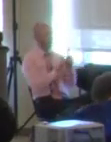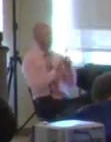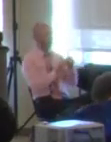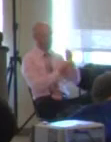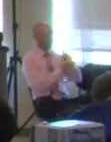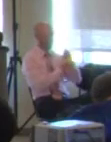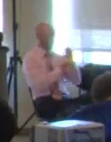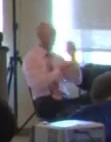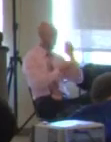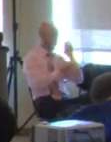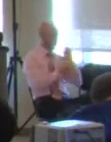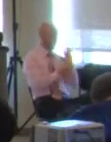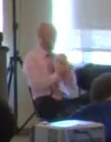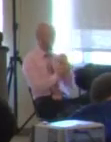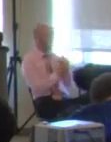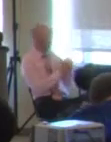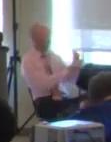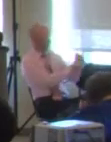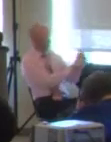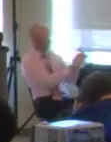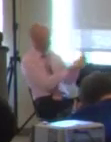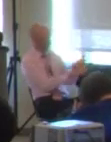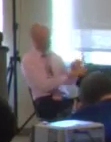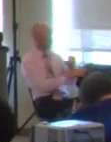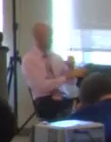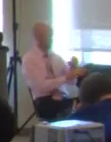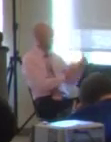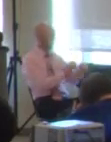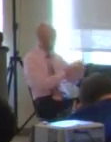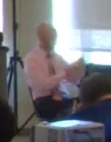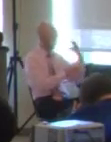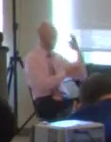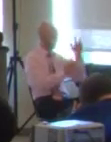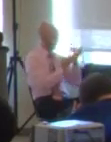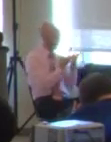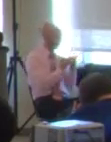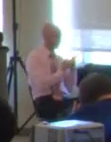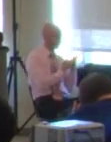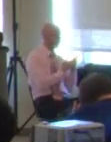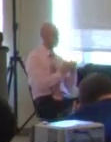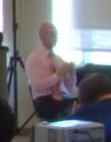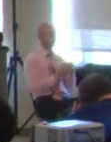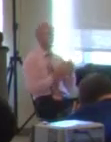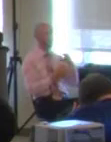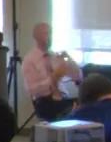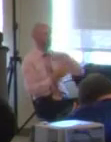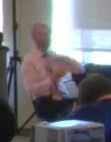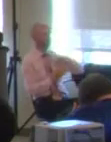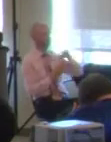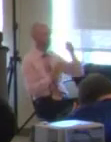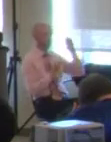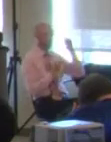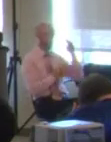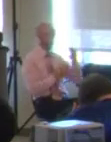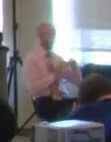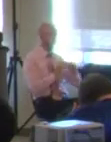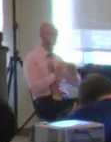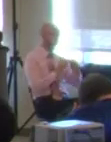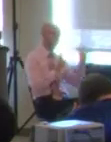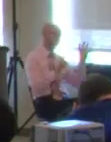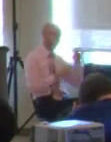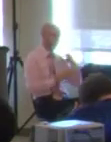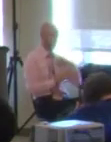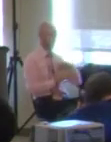interfacing with employers regarding reasonable accommodations, obtaining benefits information, clearing expectations, helping clients to